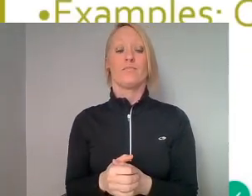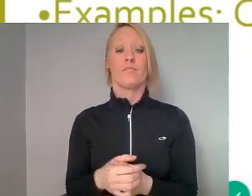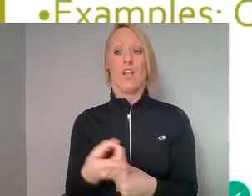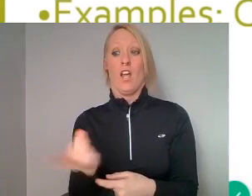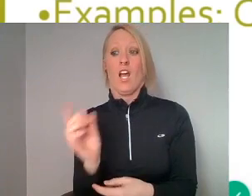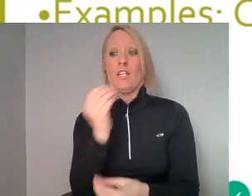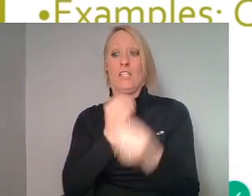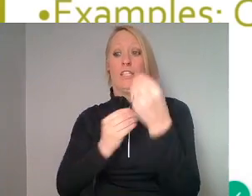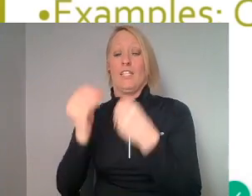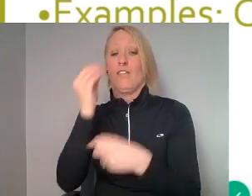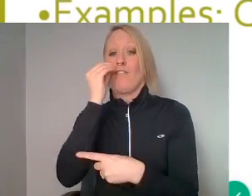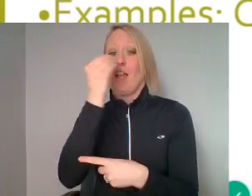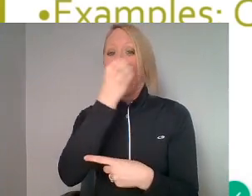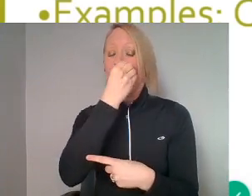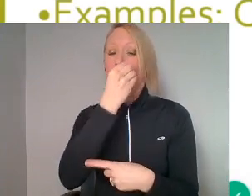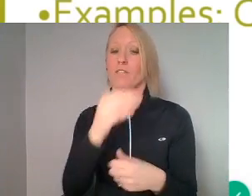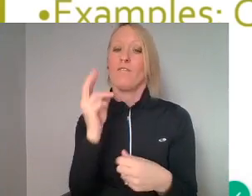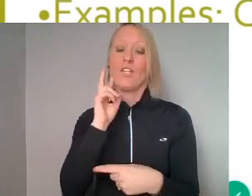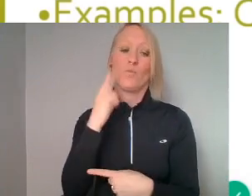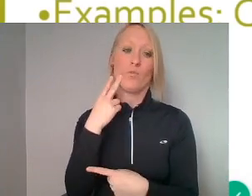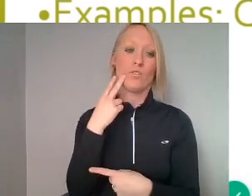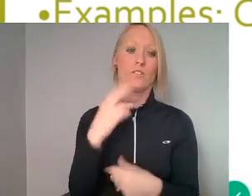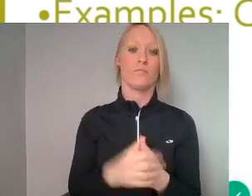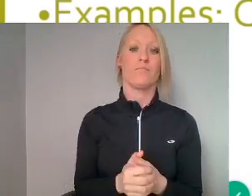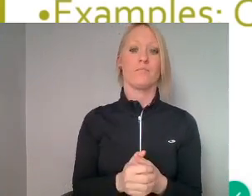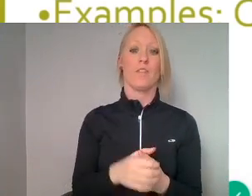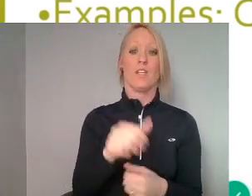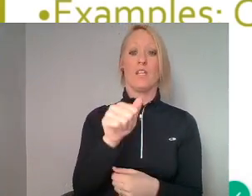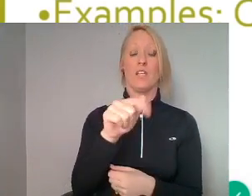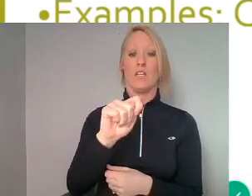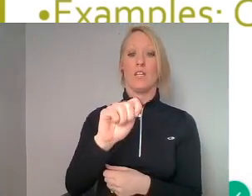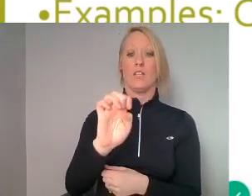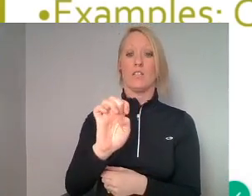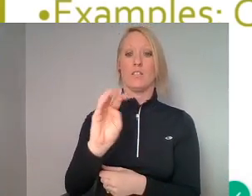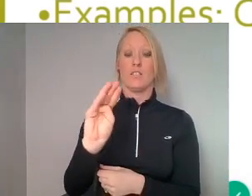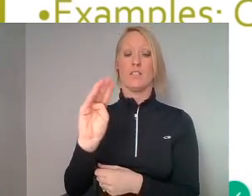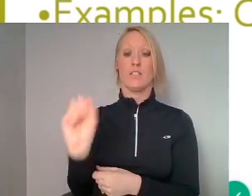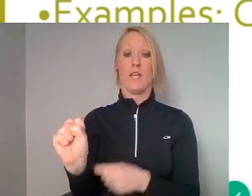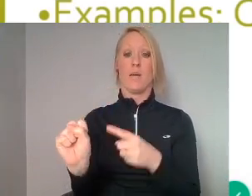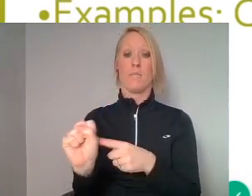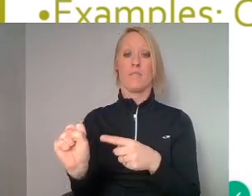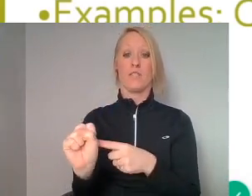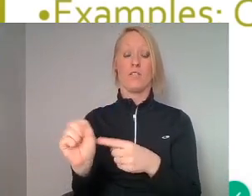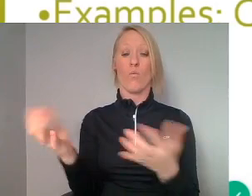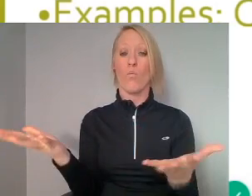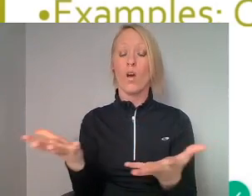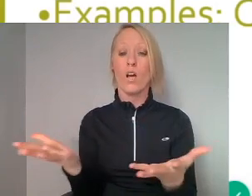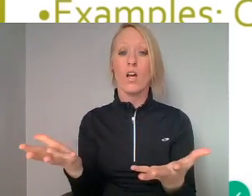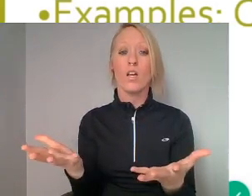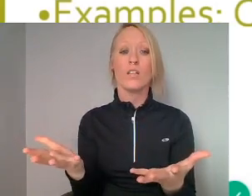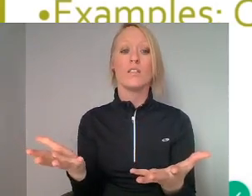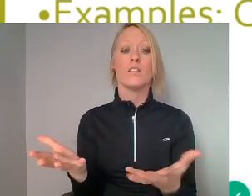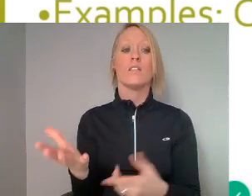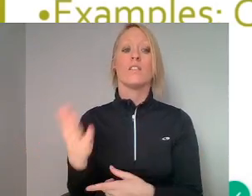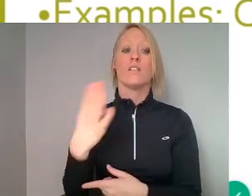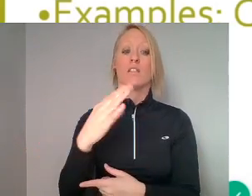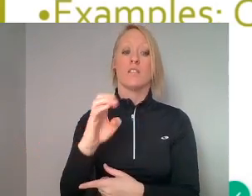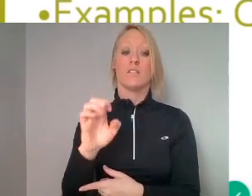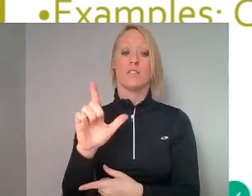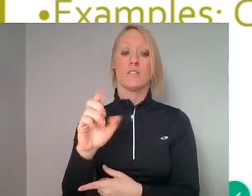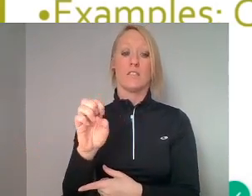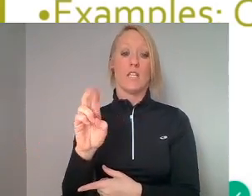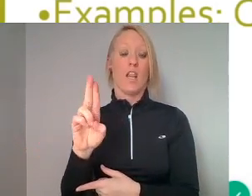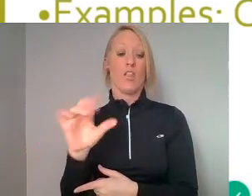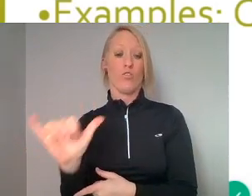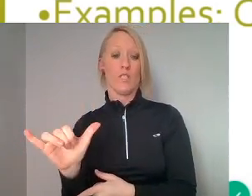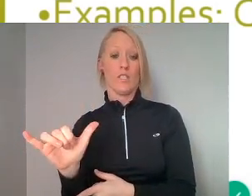Stems. So category of vegetables that are stems are things like celery, asparagus, and rhubarb. I know I have mushrooms on there, but we'll talk